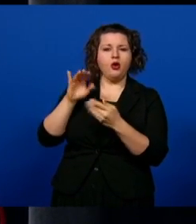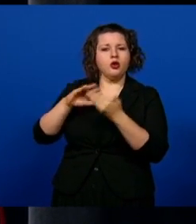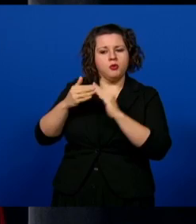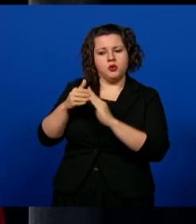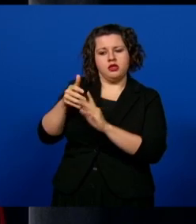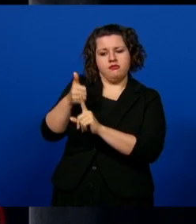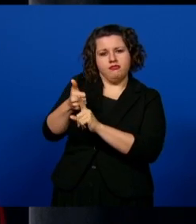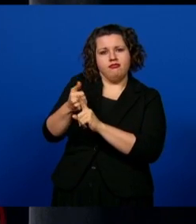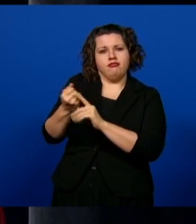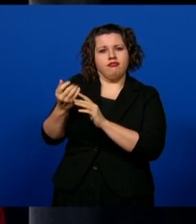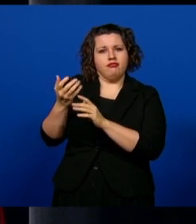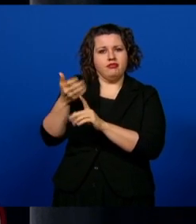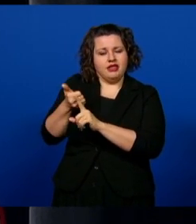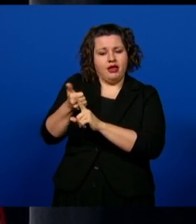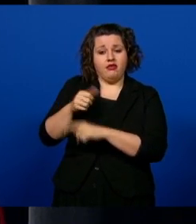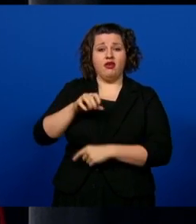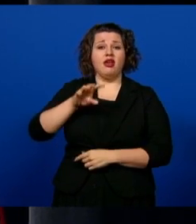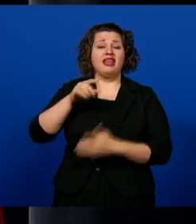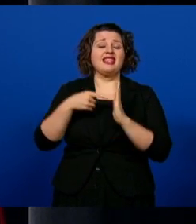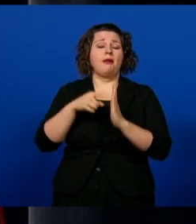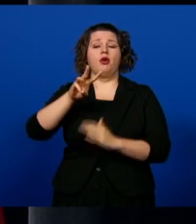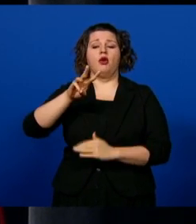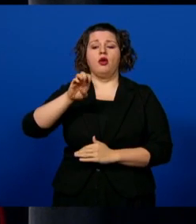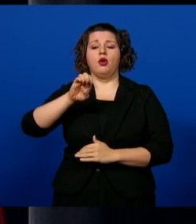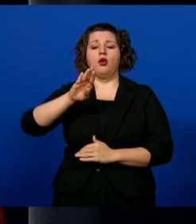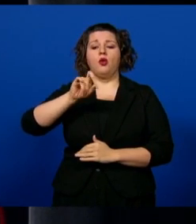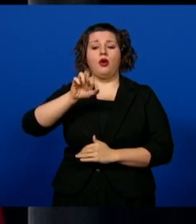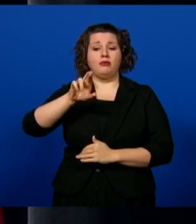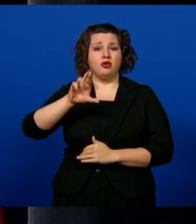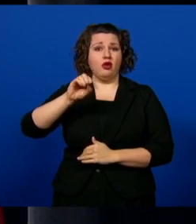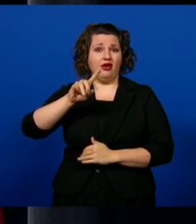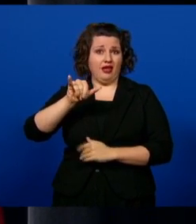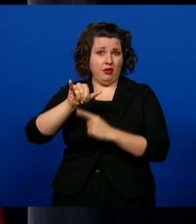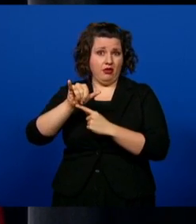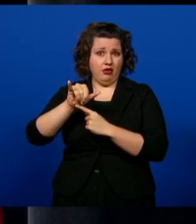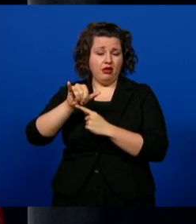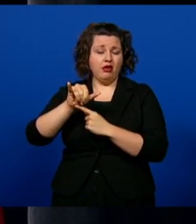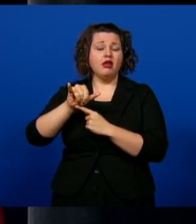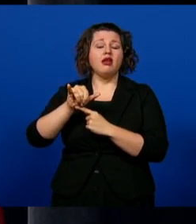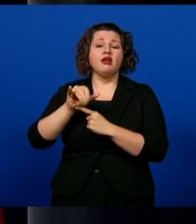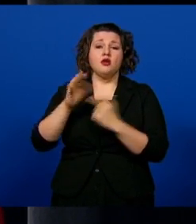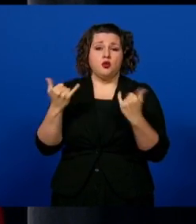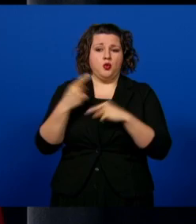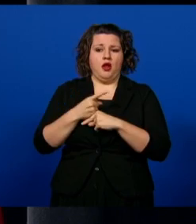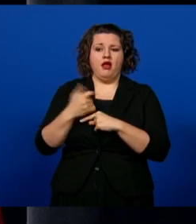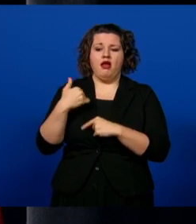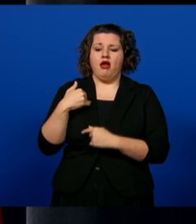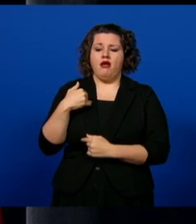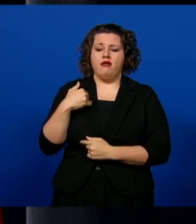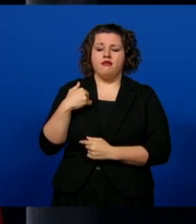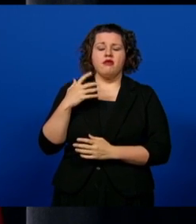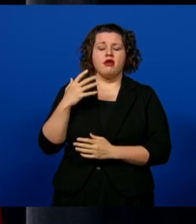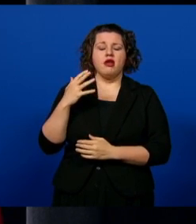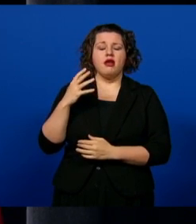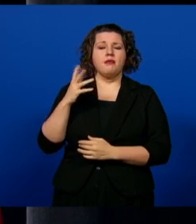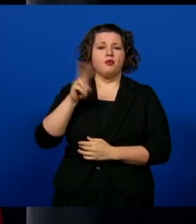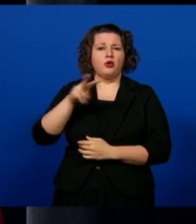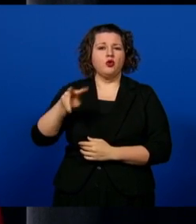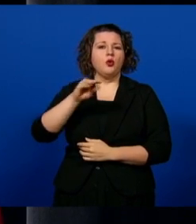Webster County, for example, they're one of the counties that today have a 22%